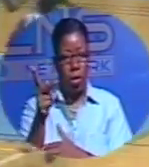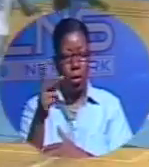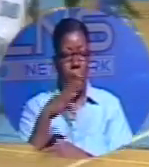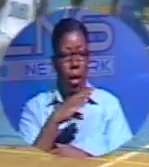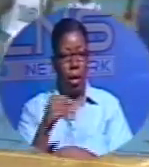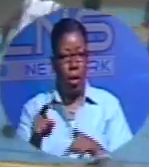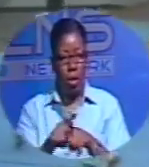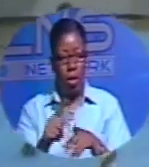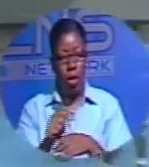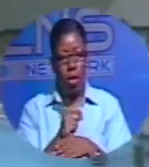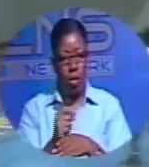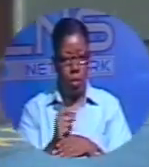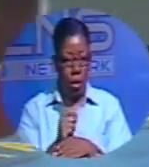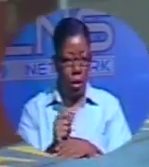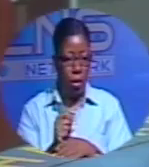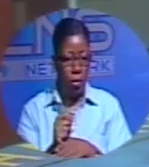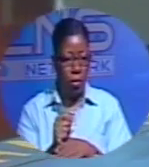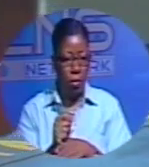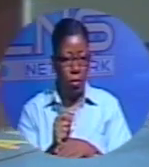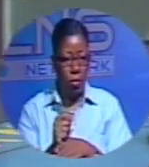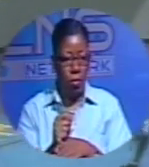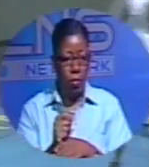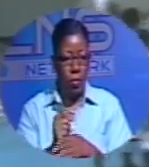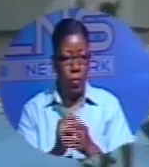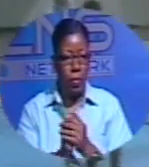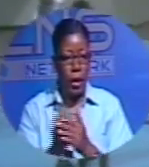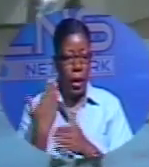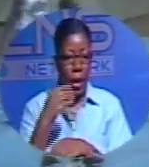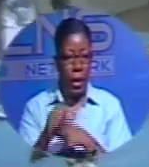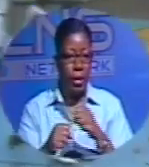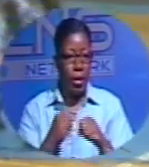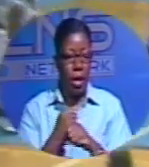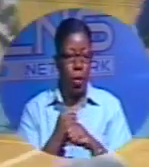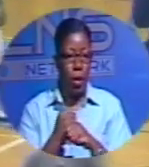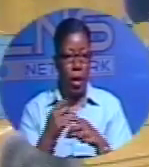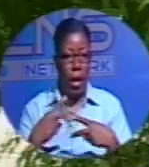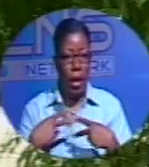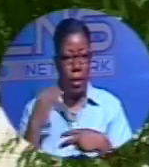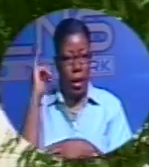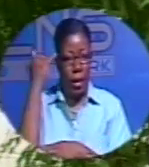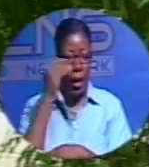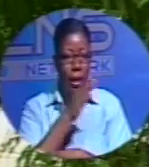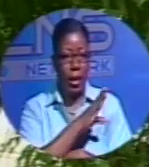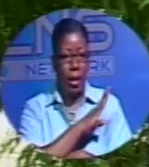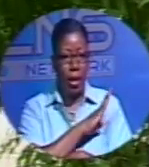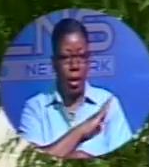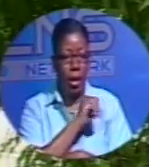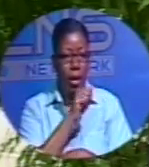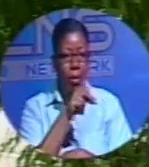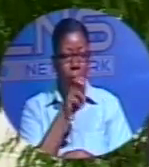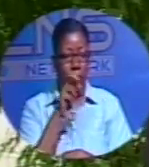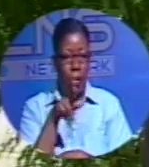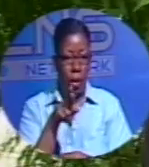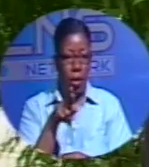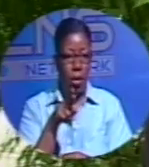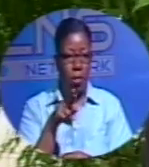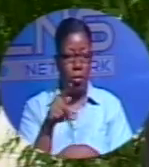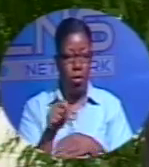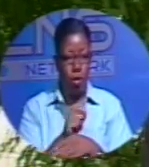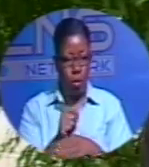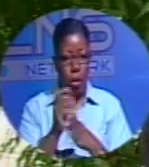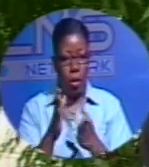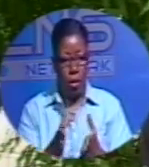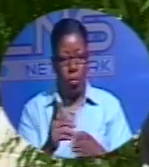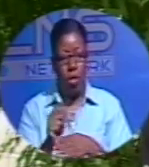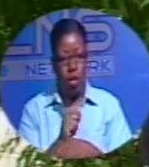training session, I think, was well received. Last year, we had Gannon Baker. He's an internationally world-renowned trainer. He trained like